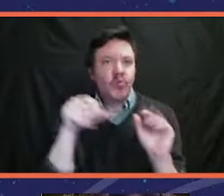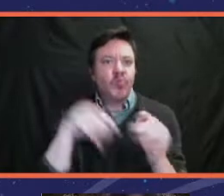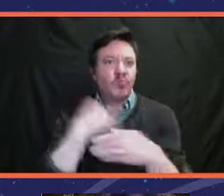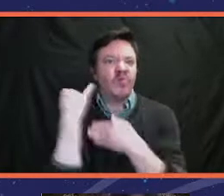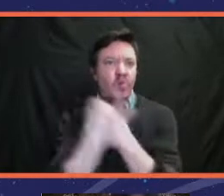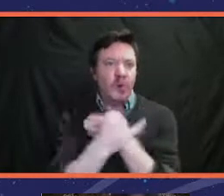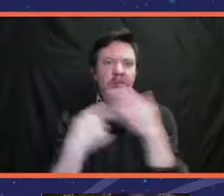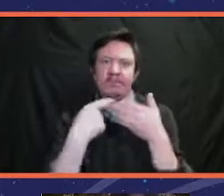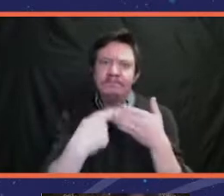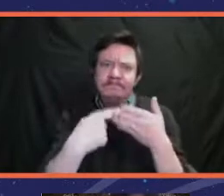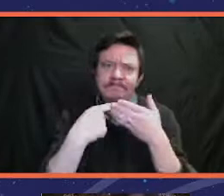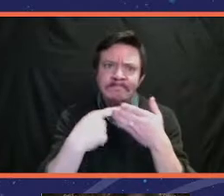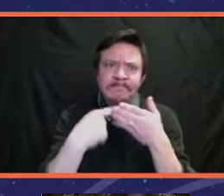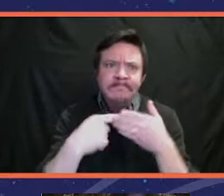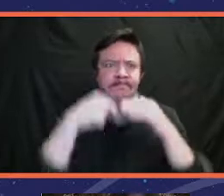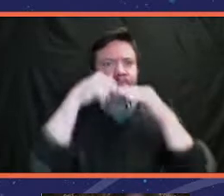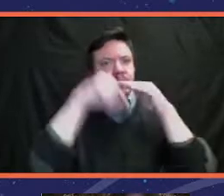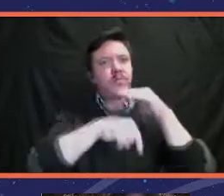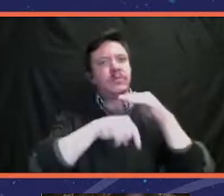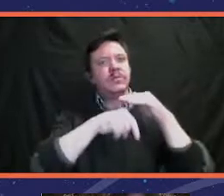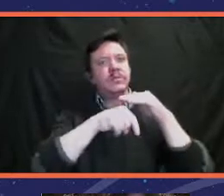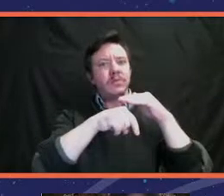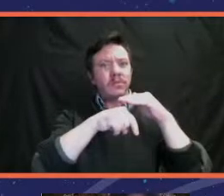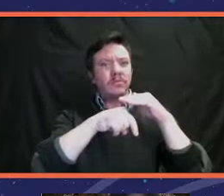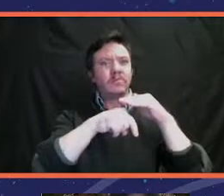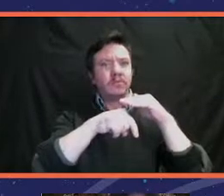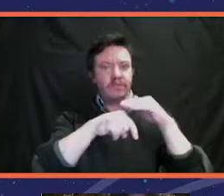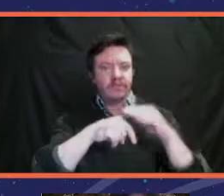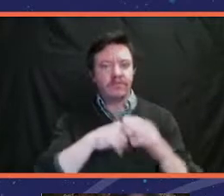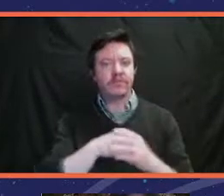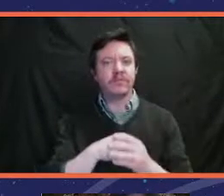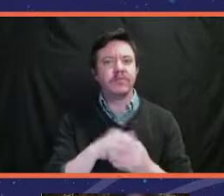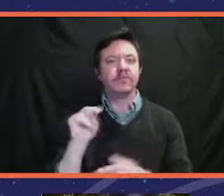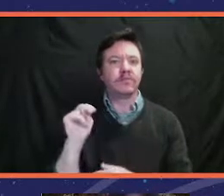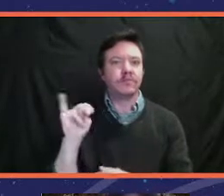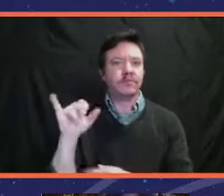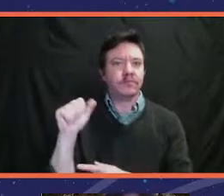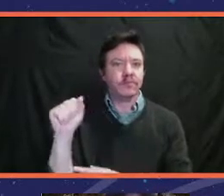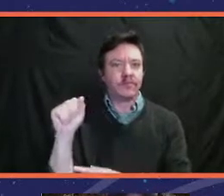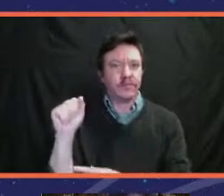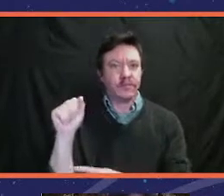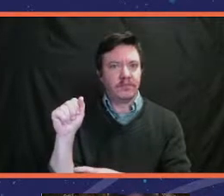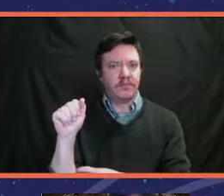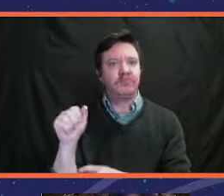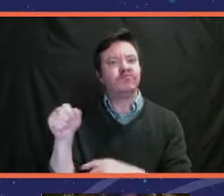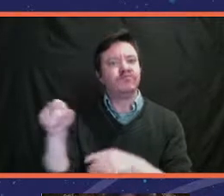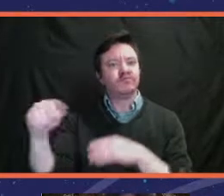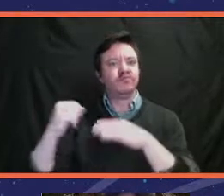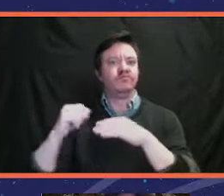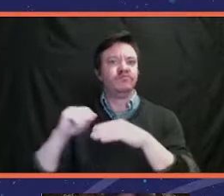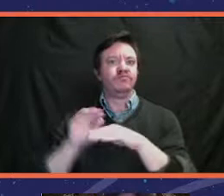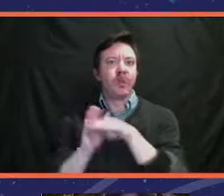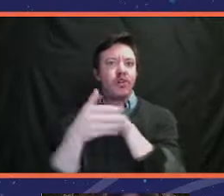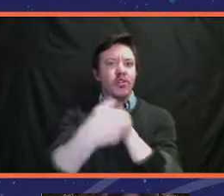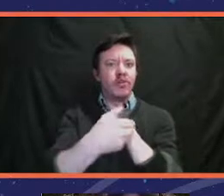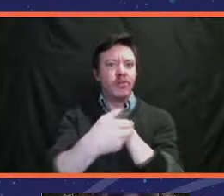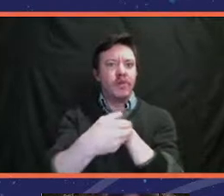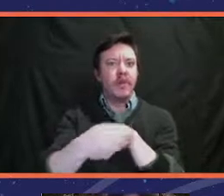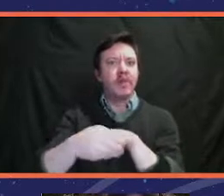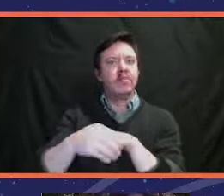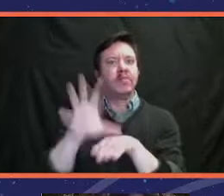know, so Nai has African Caribbean roots and Jay has Filipino